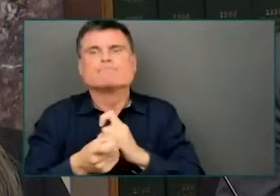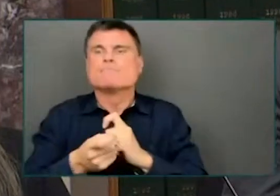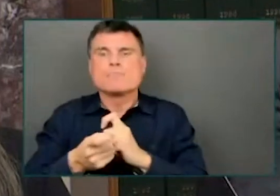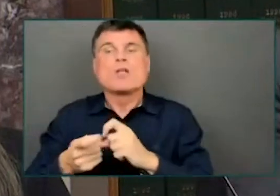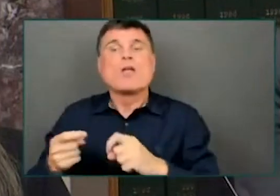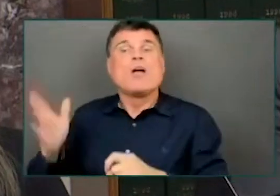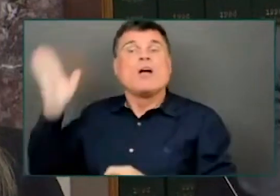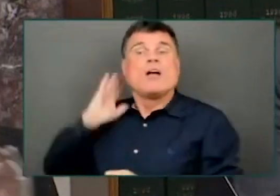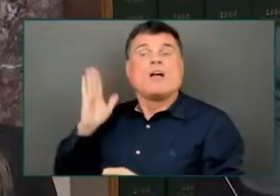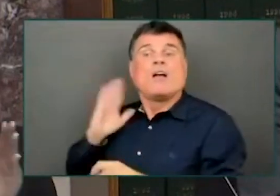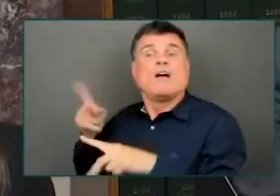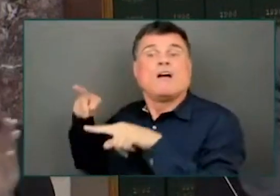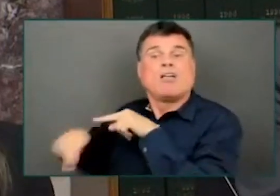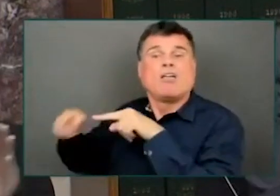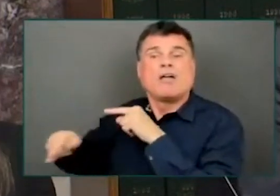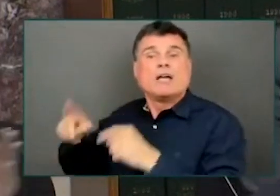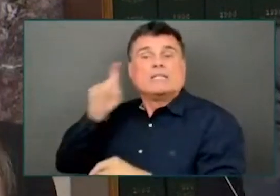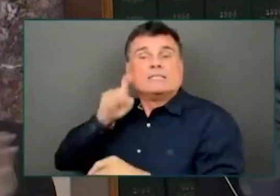cuts for the wealthy.